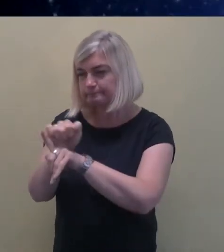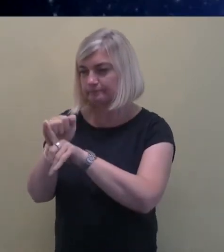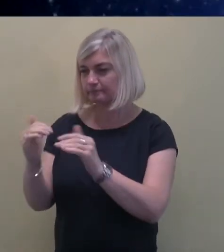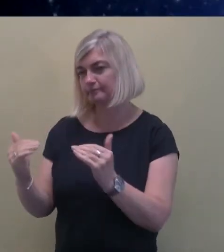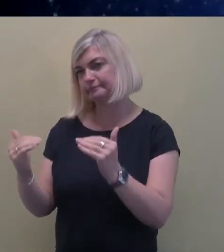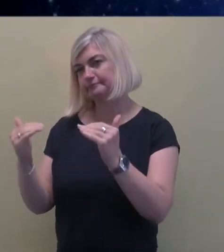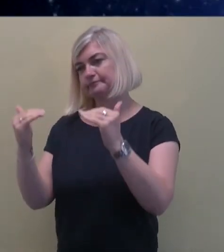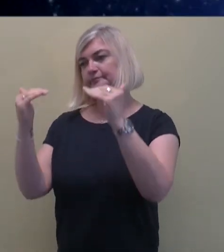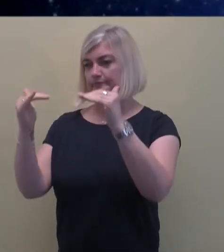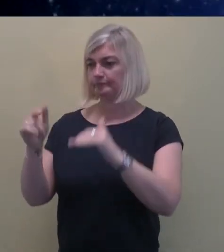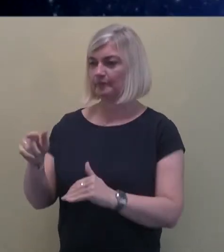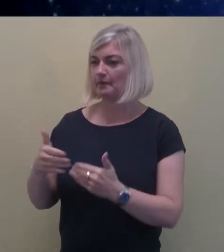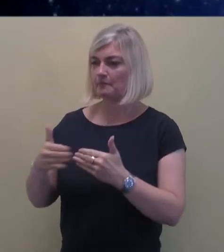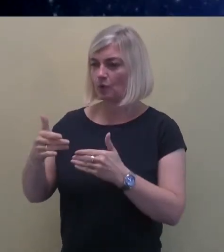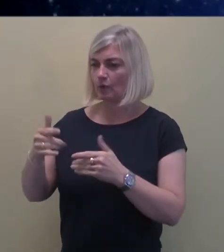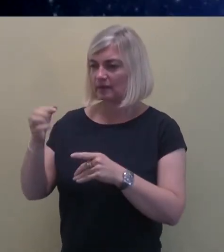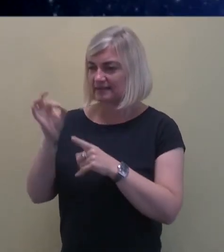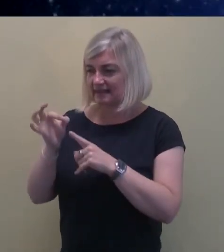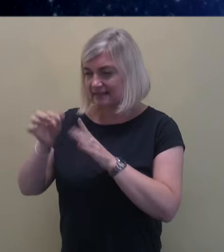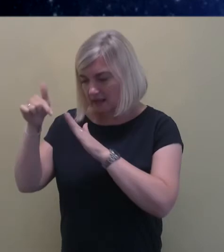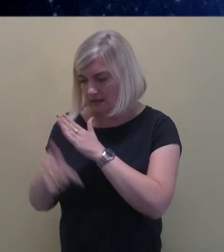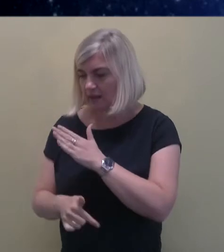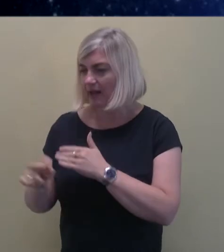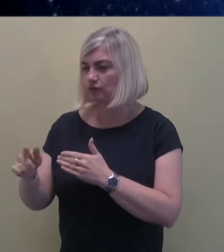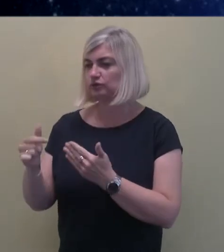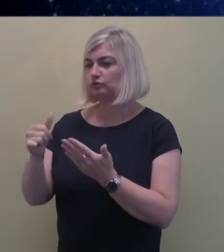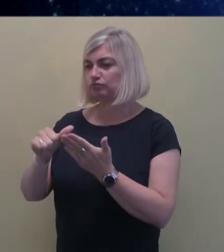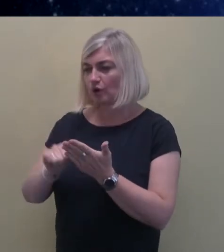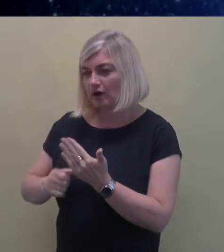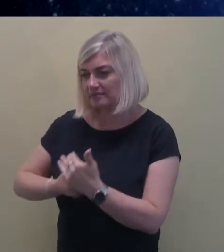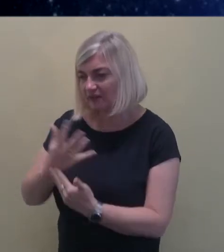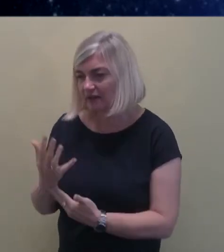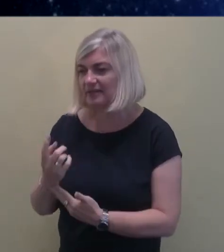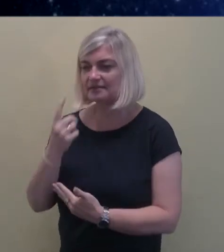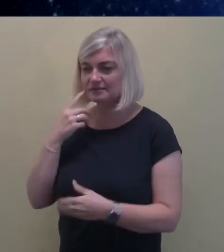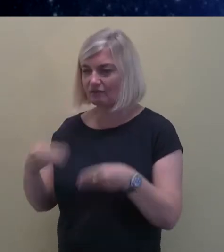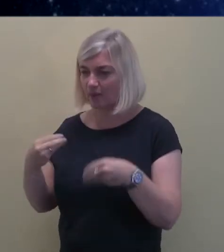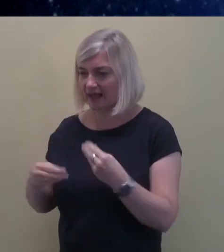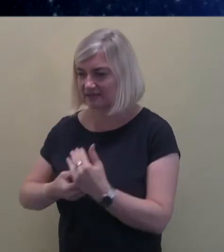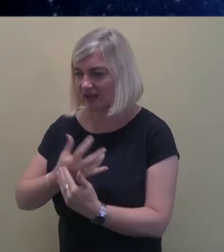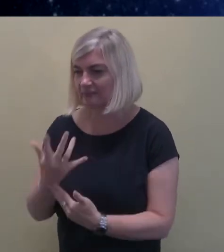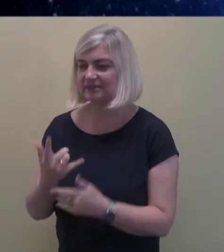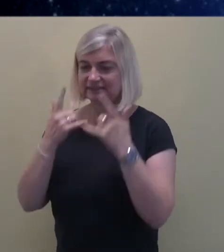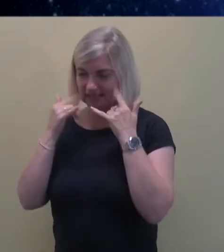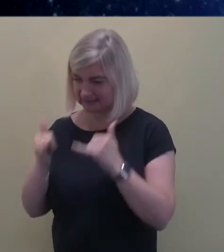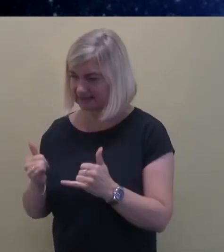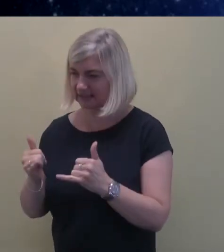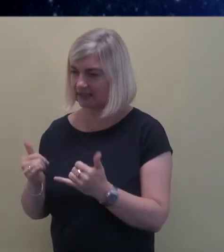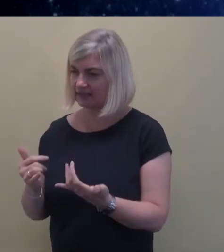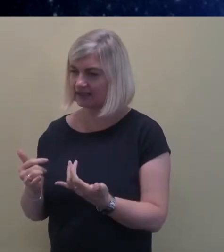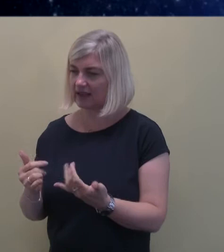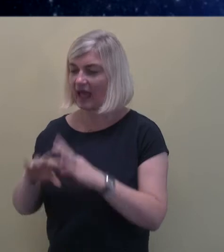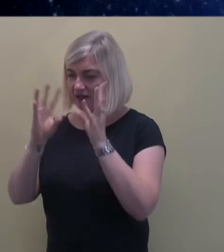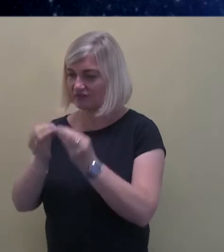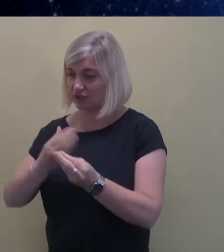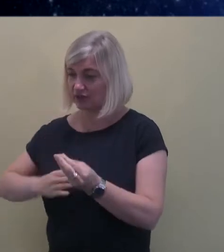right? The T-level employer set project for the core and the occupational specialism project